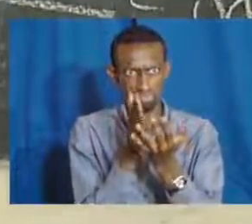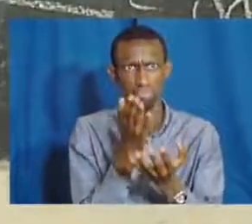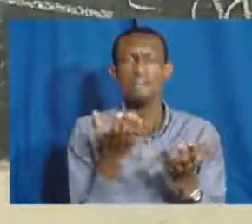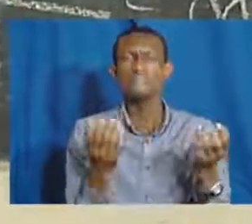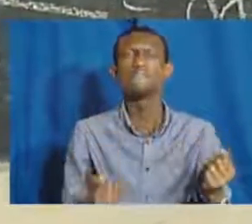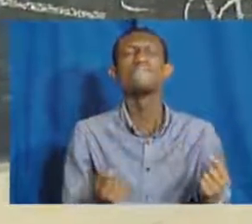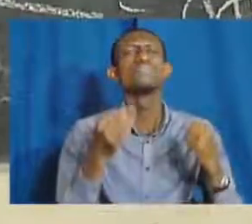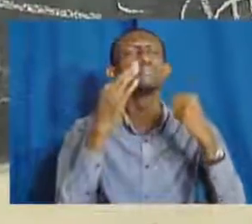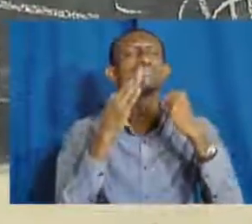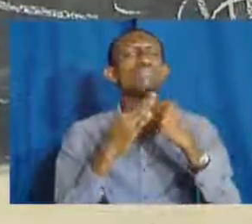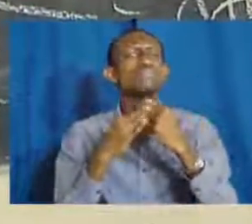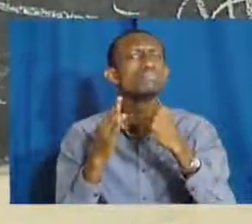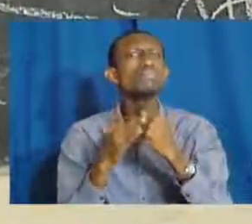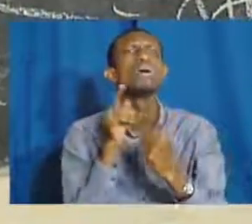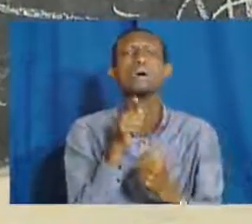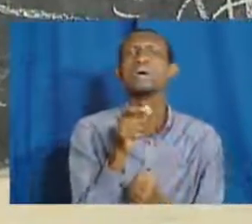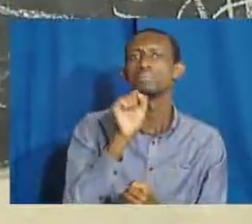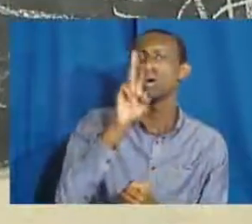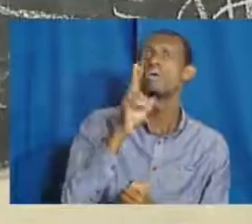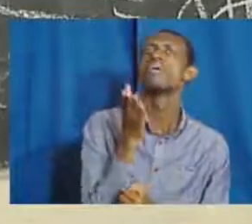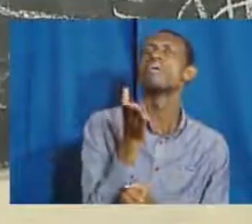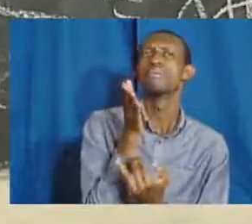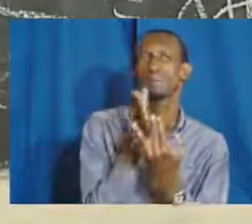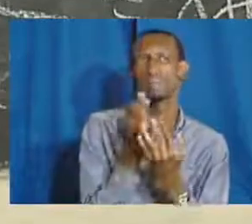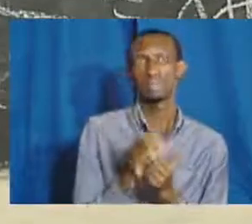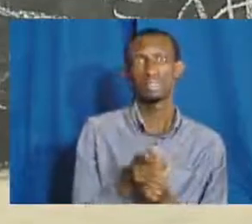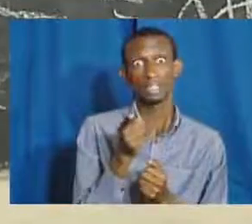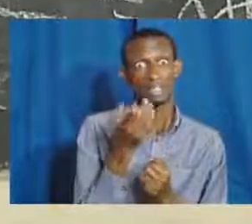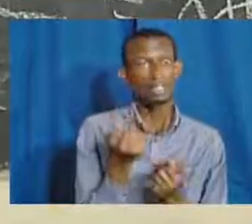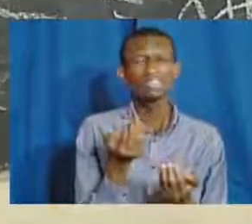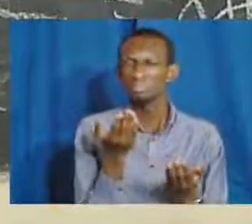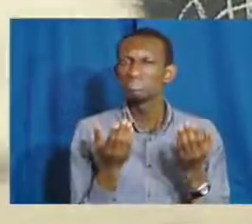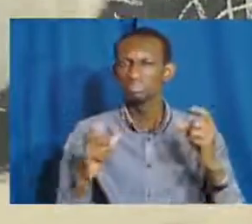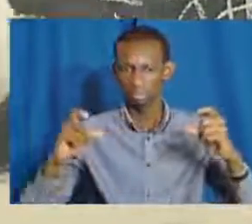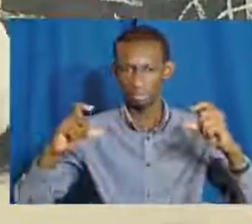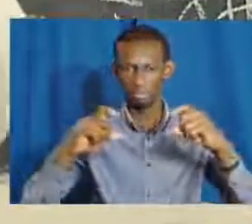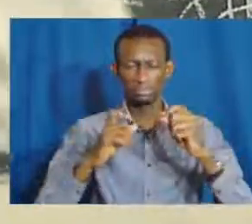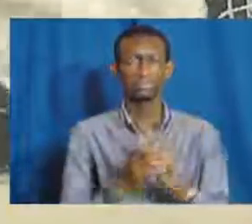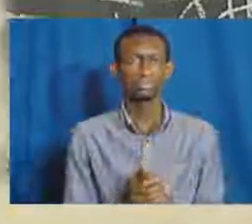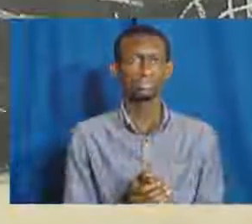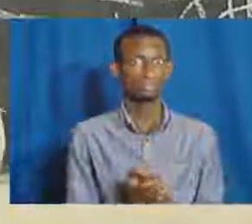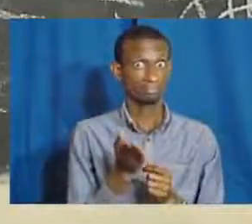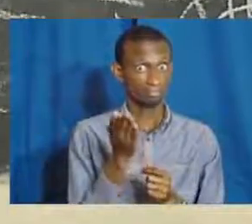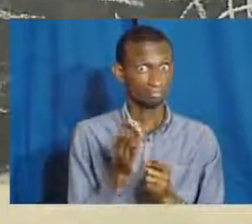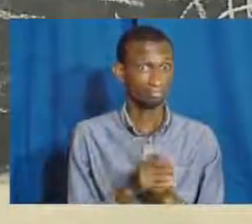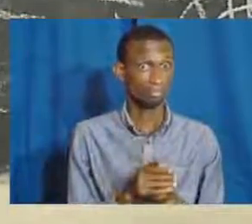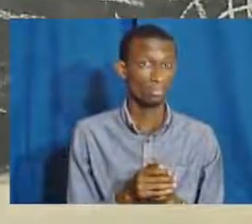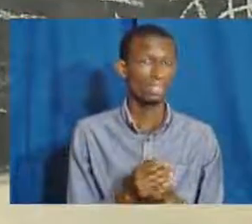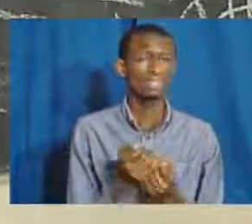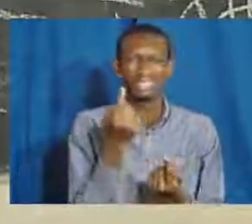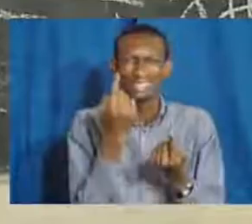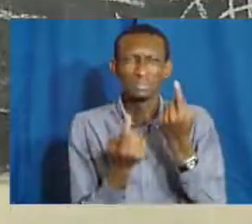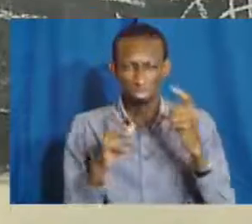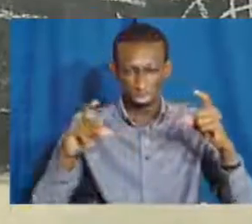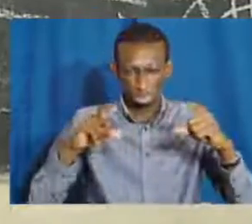three. It worked for some elements. However, some elements could not